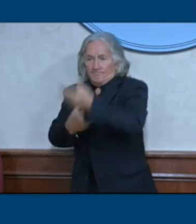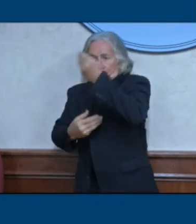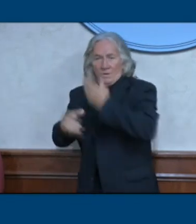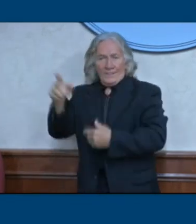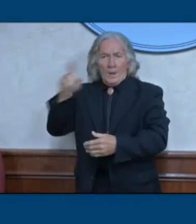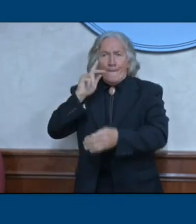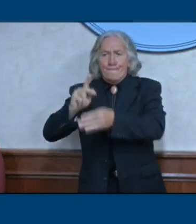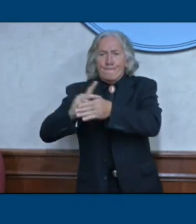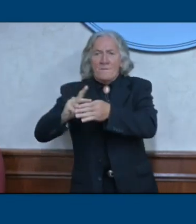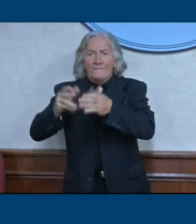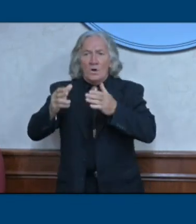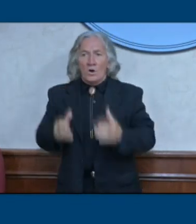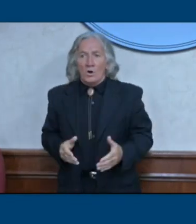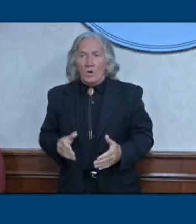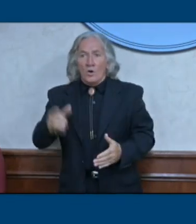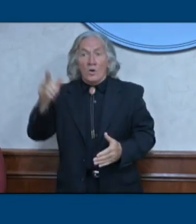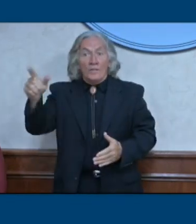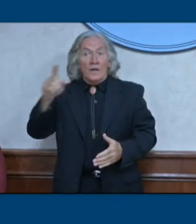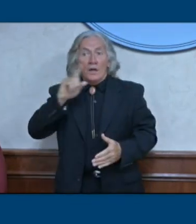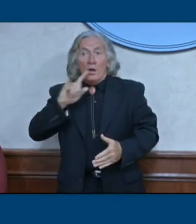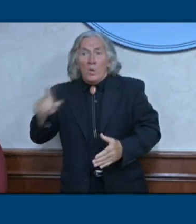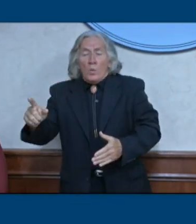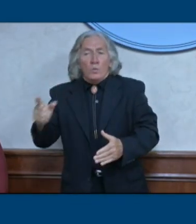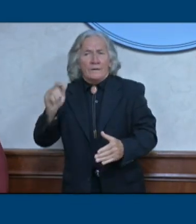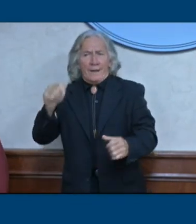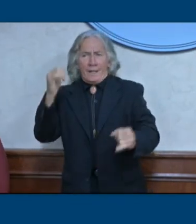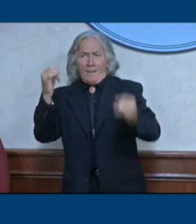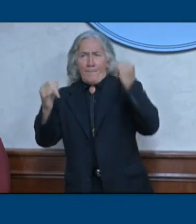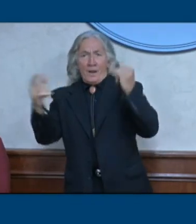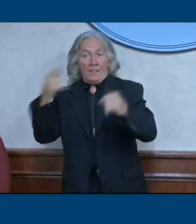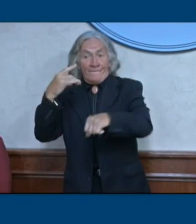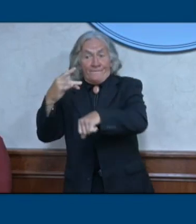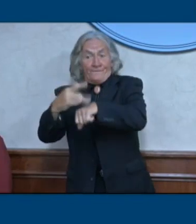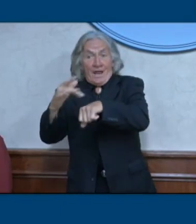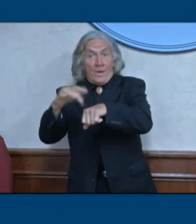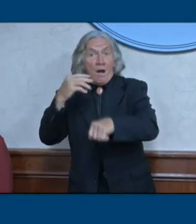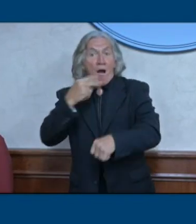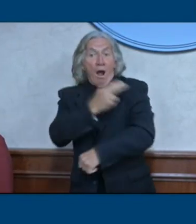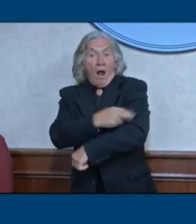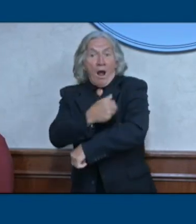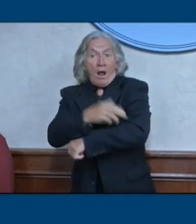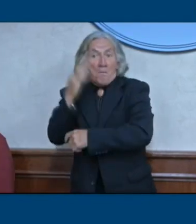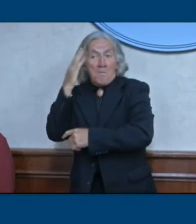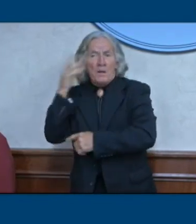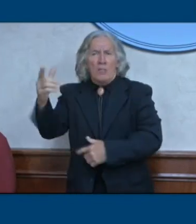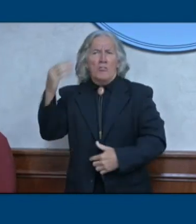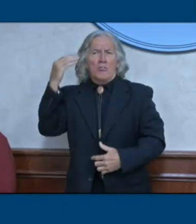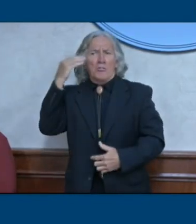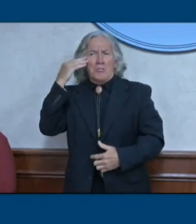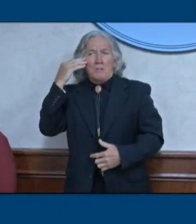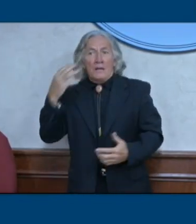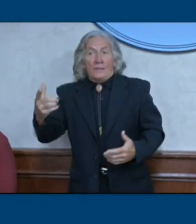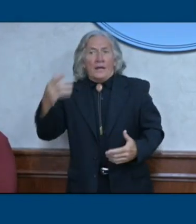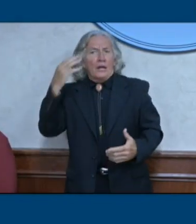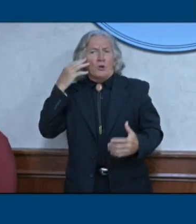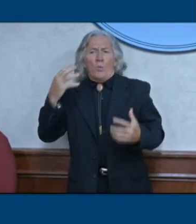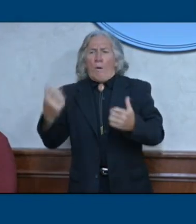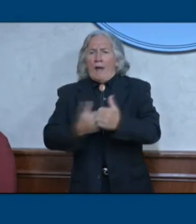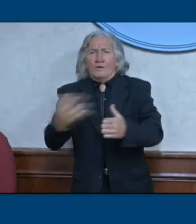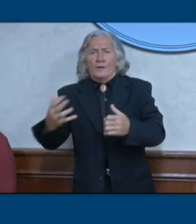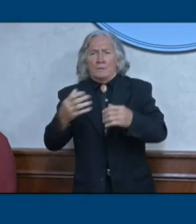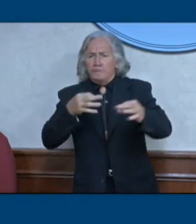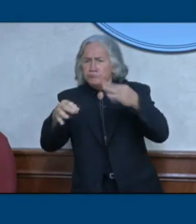are professionals who are accustomed to managing the availability of hospital beds, and this is nothing new for them